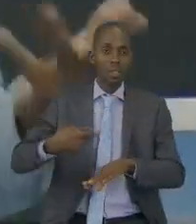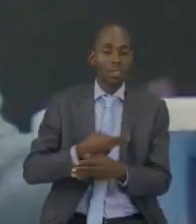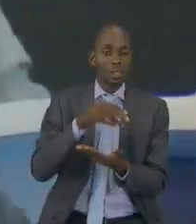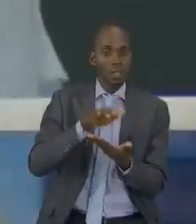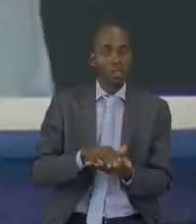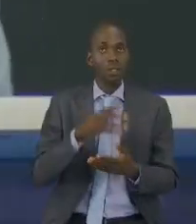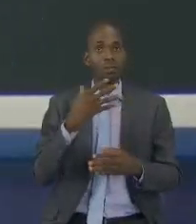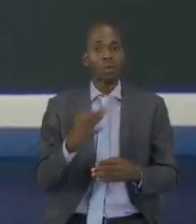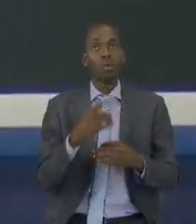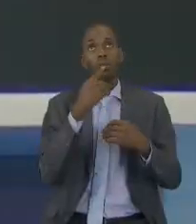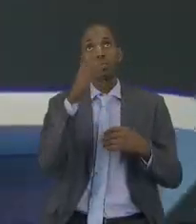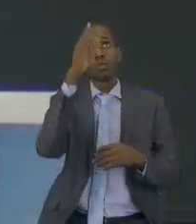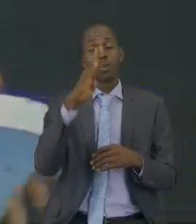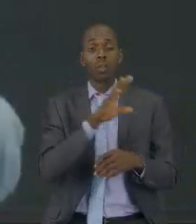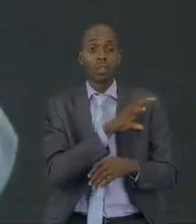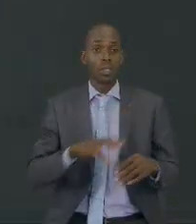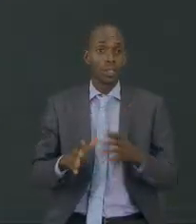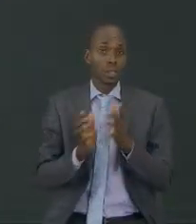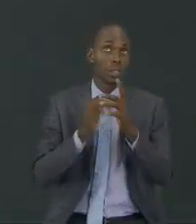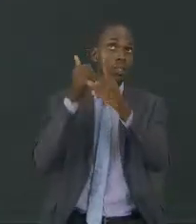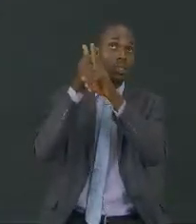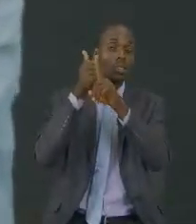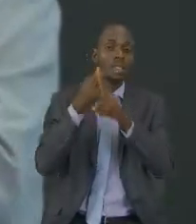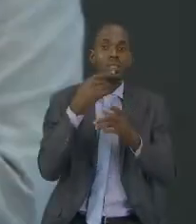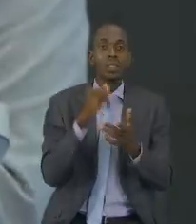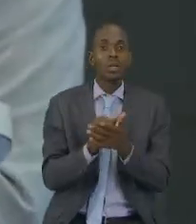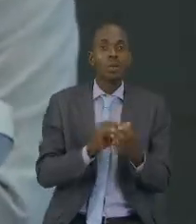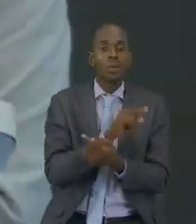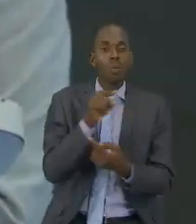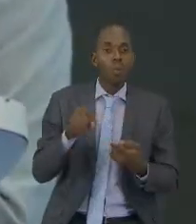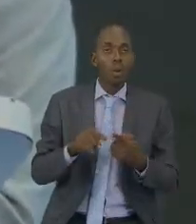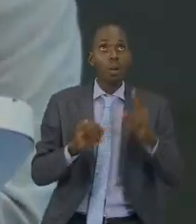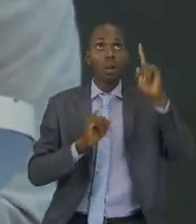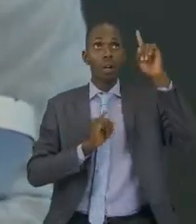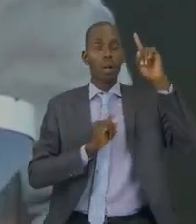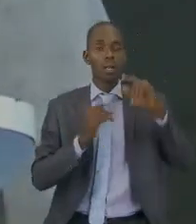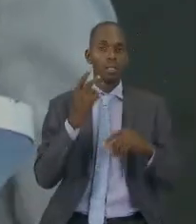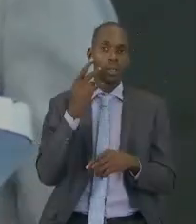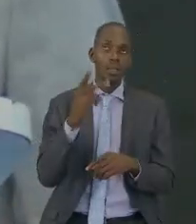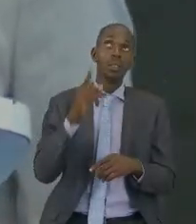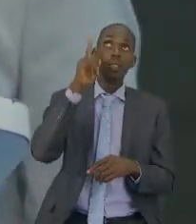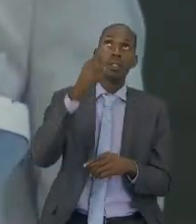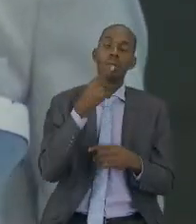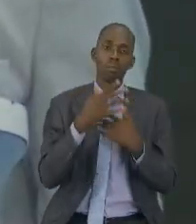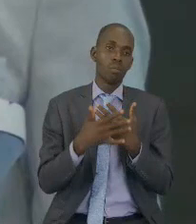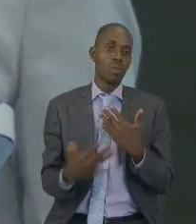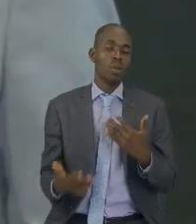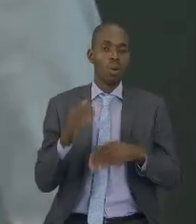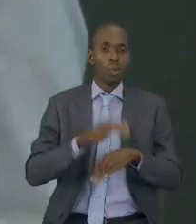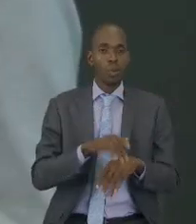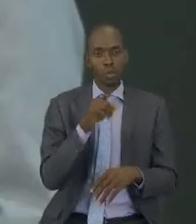Christ Jesus himself, he says, when I see his blood upon